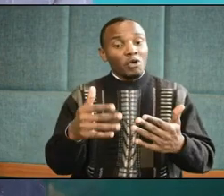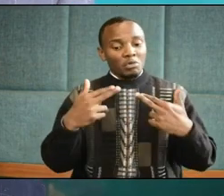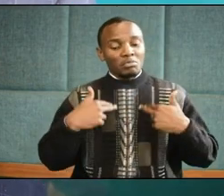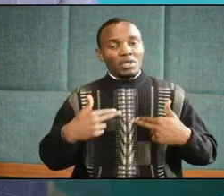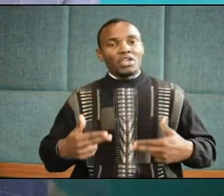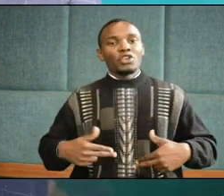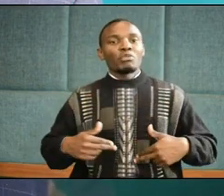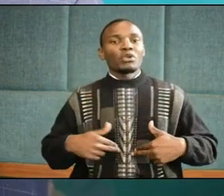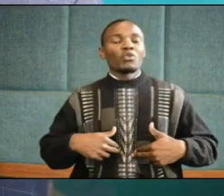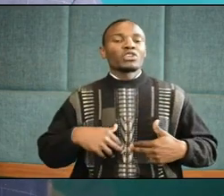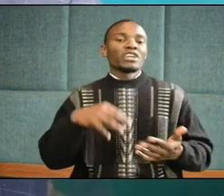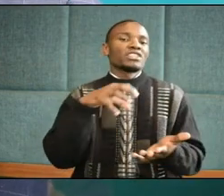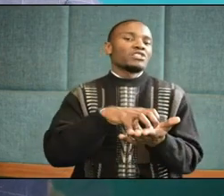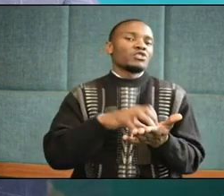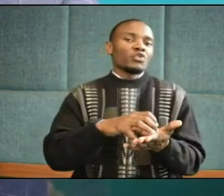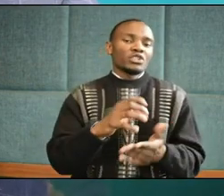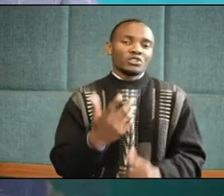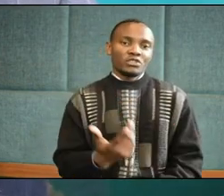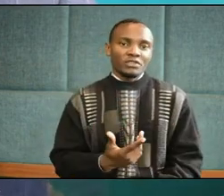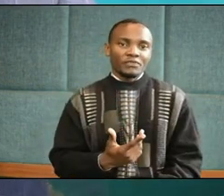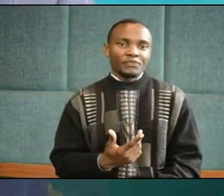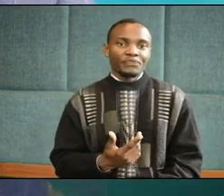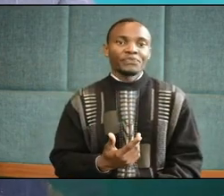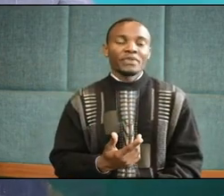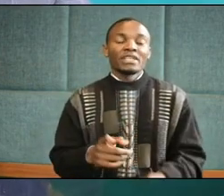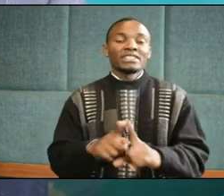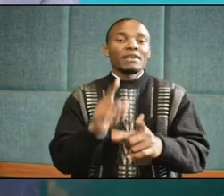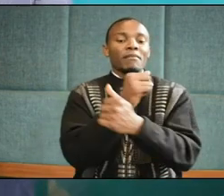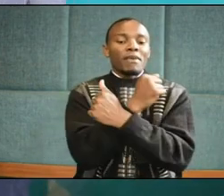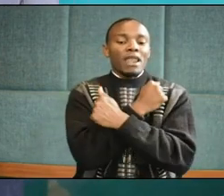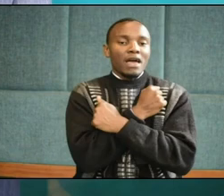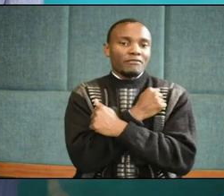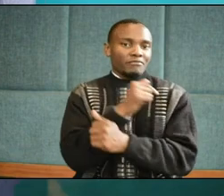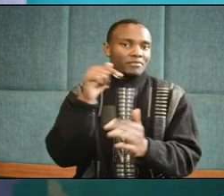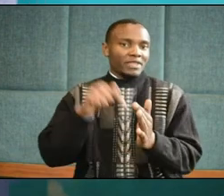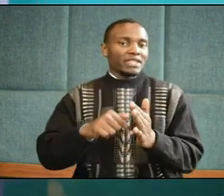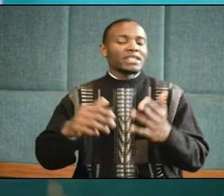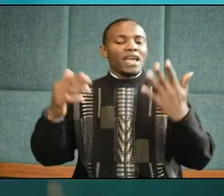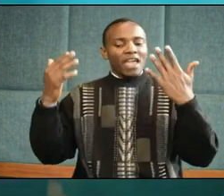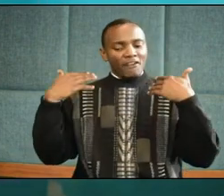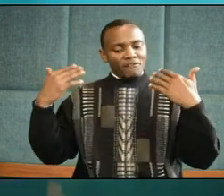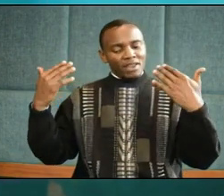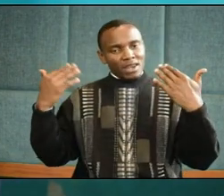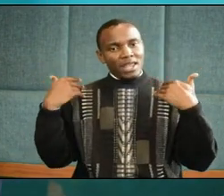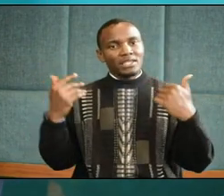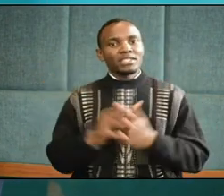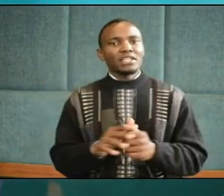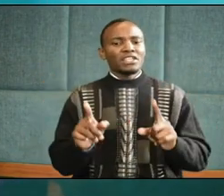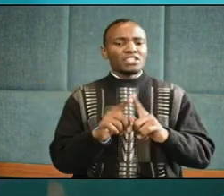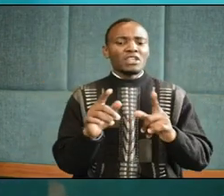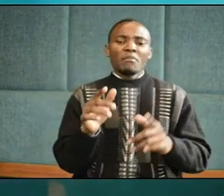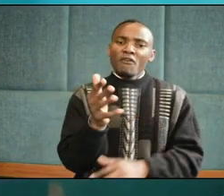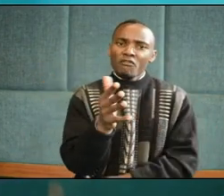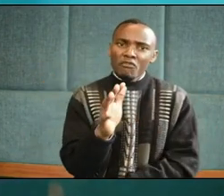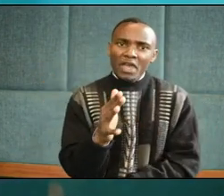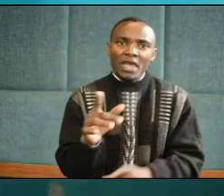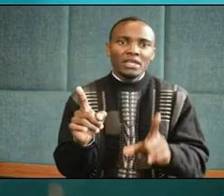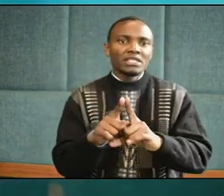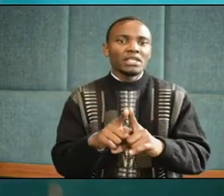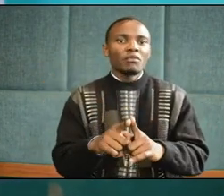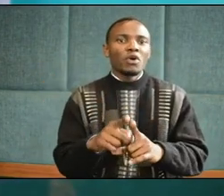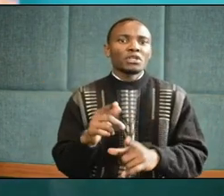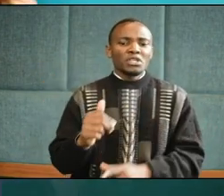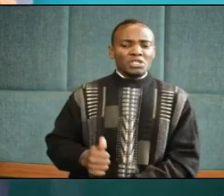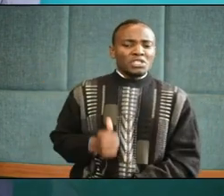human circumstances. It is everlasting, impartial, unselfish,